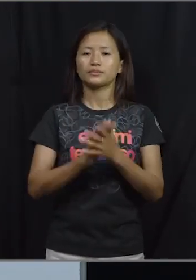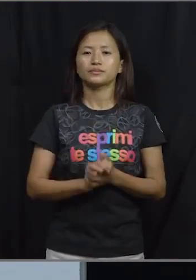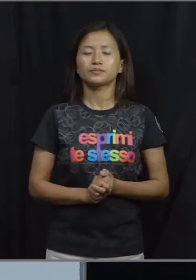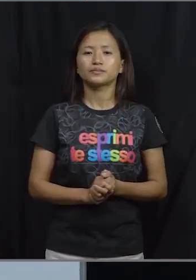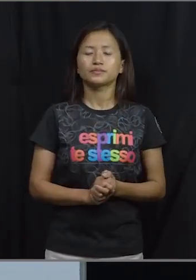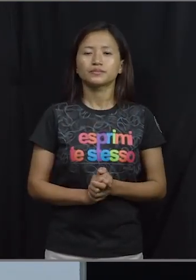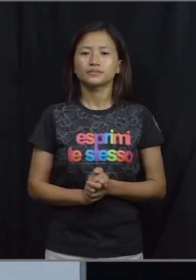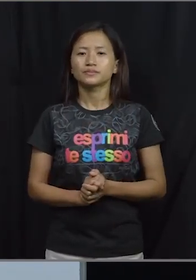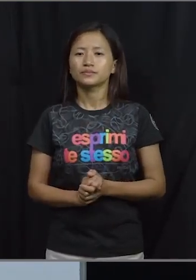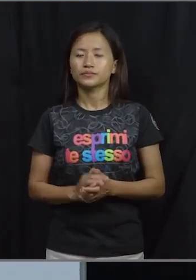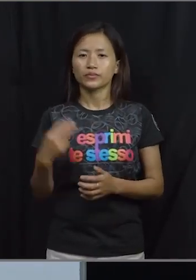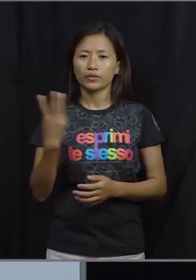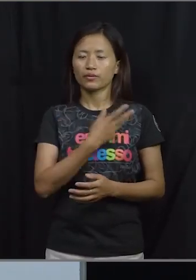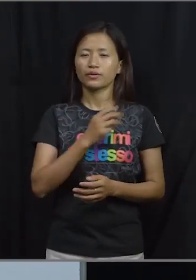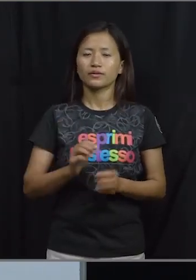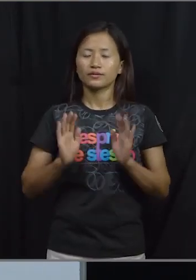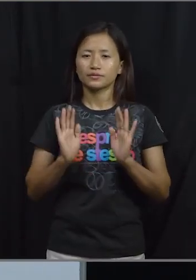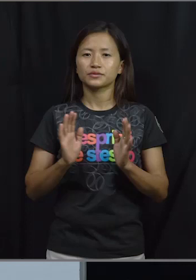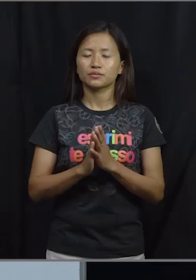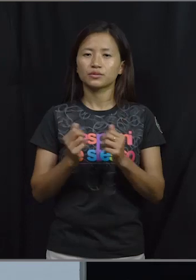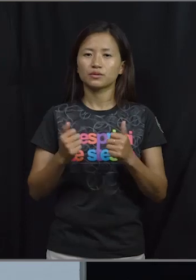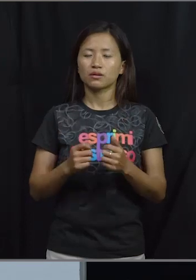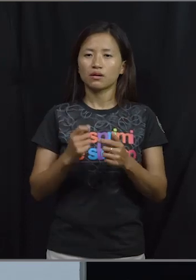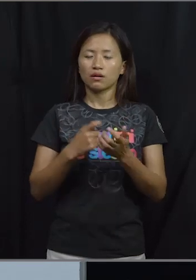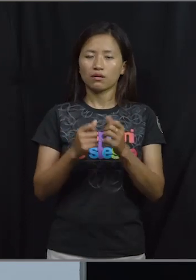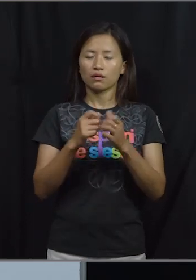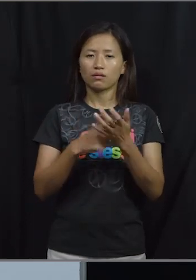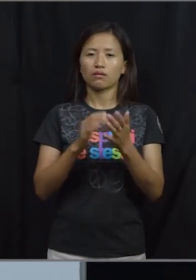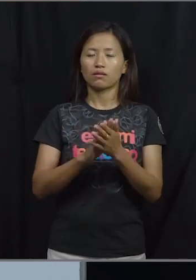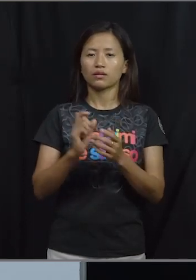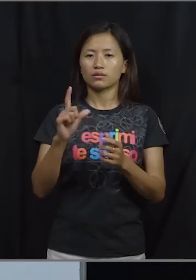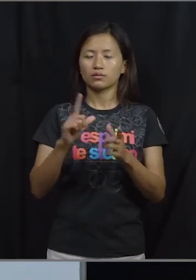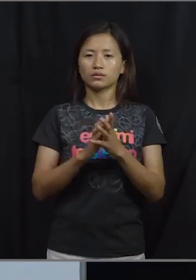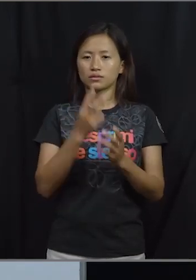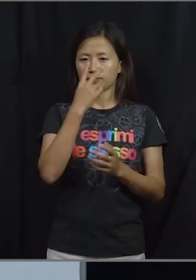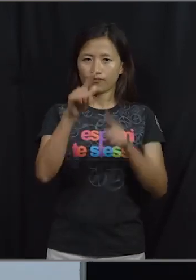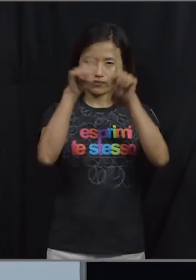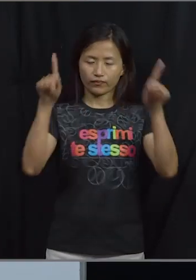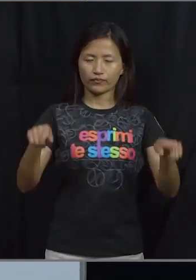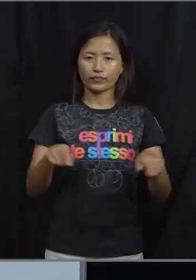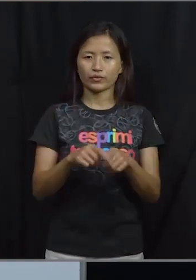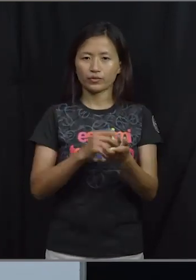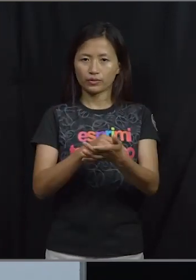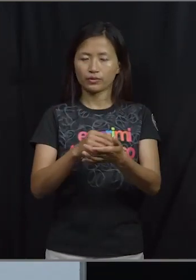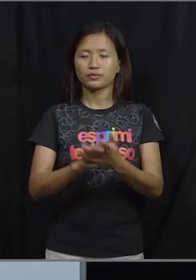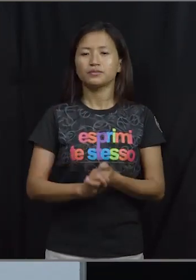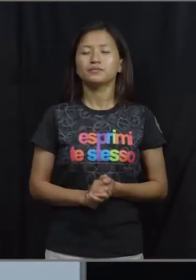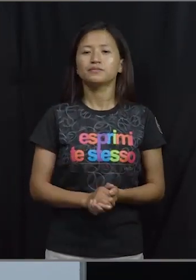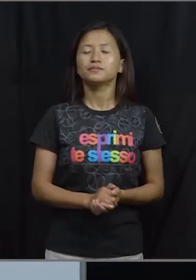hereditary. Now we have some arguments given by Wiesem, Lamarck and McDougall. So